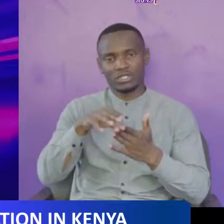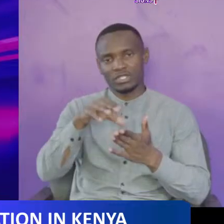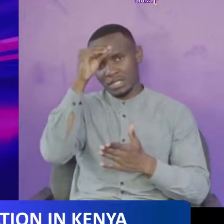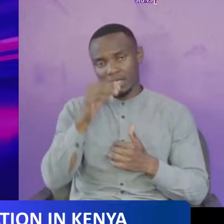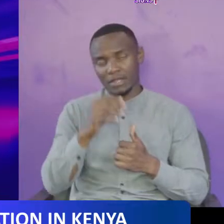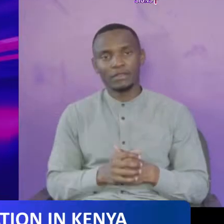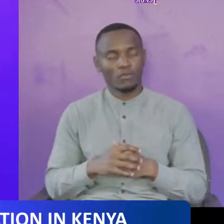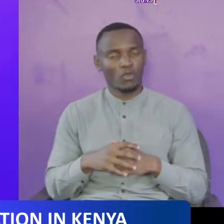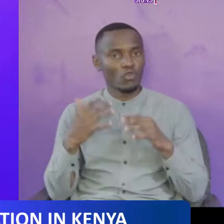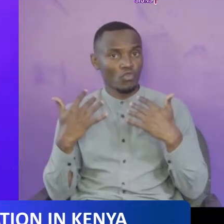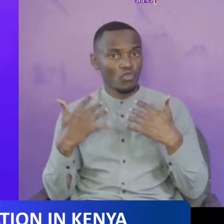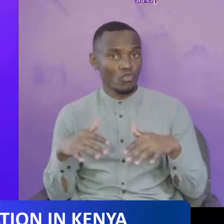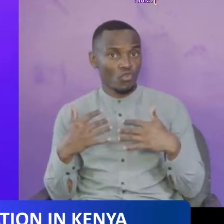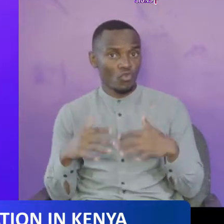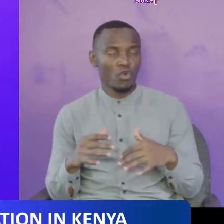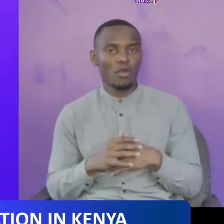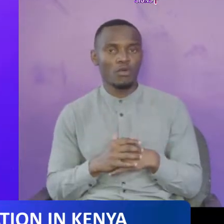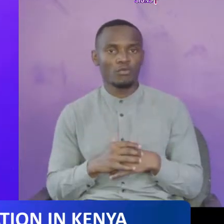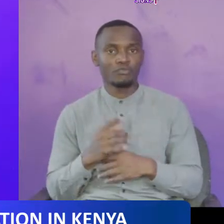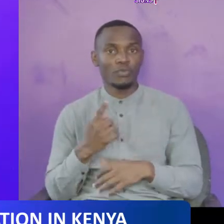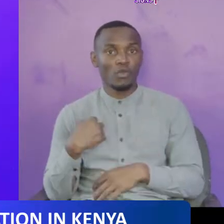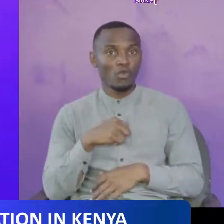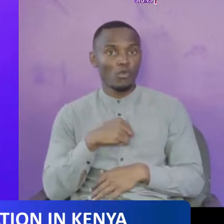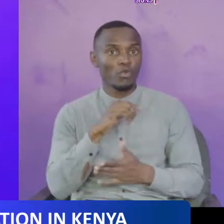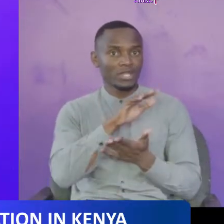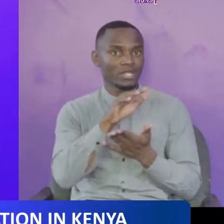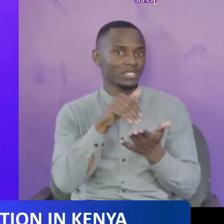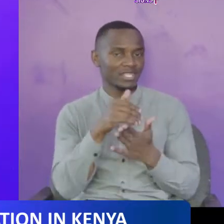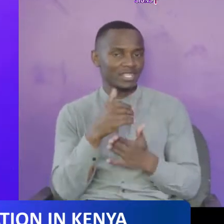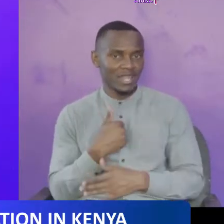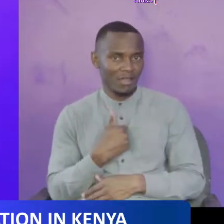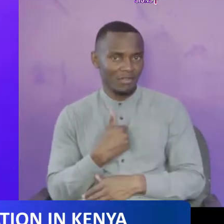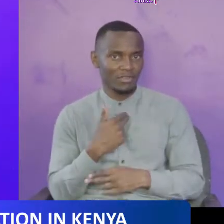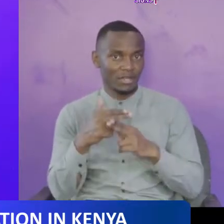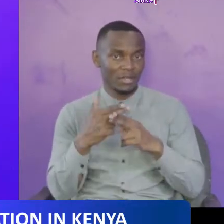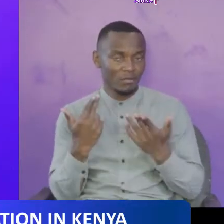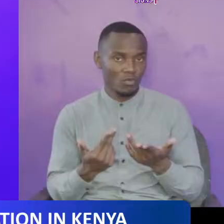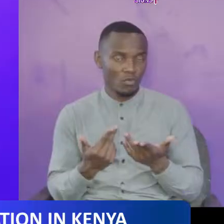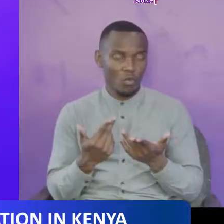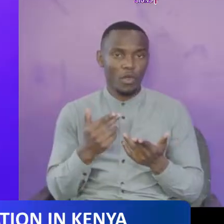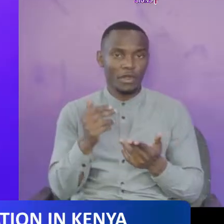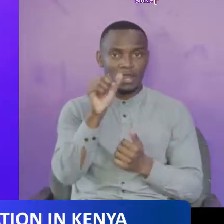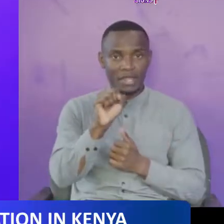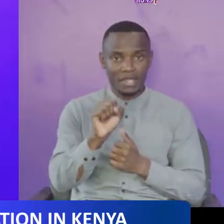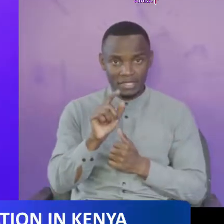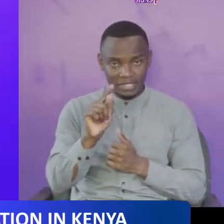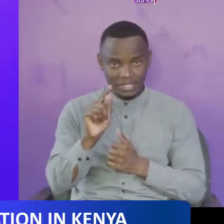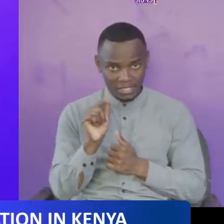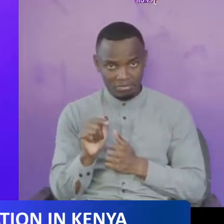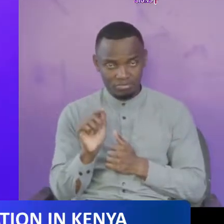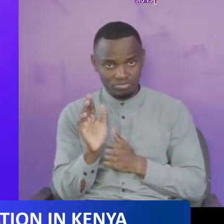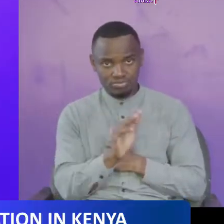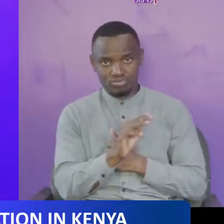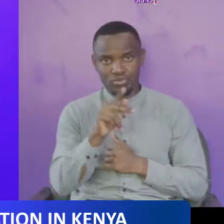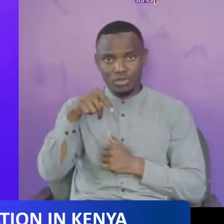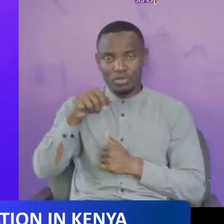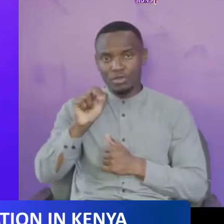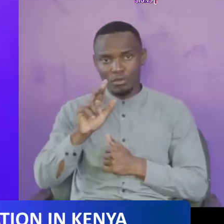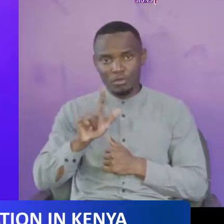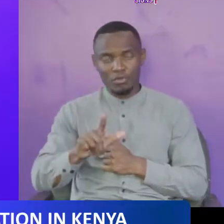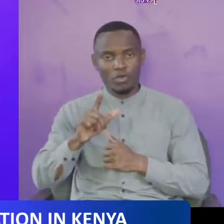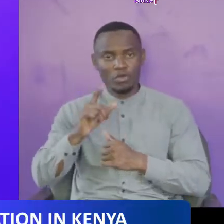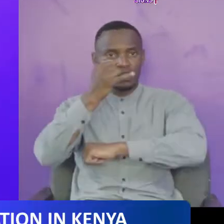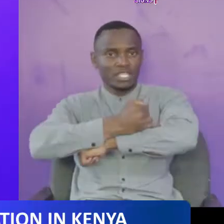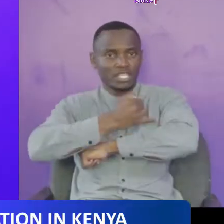We actually have a center. It's called St. Paul's Institute for Lifelong Learning. So at that center,